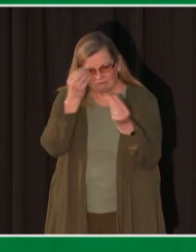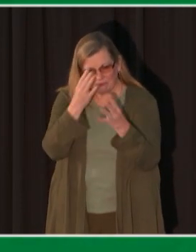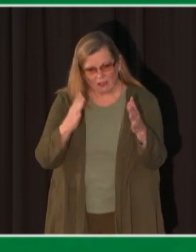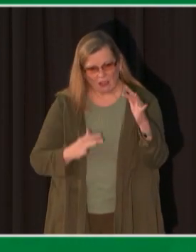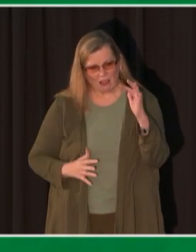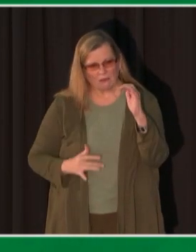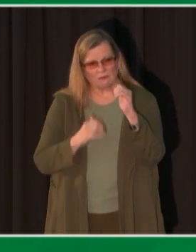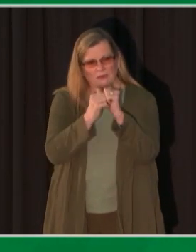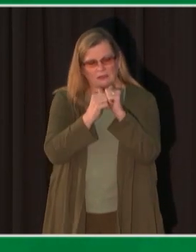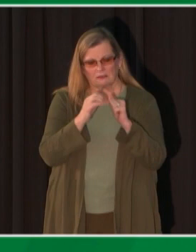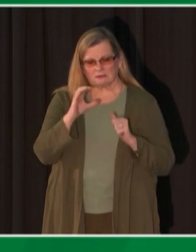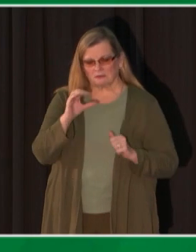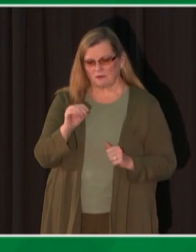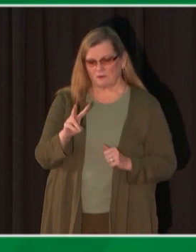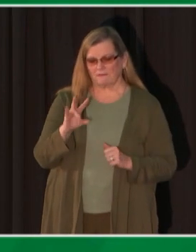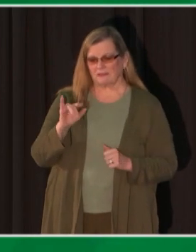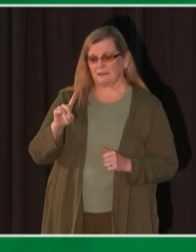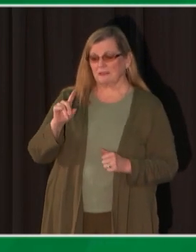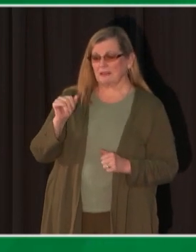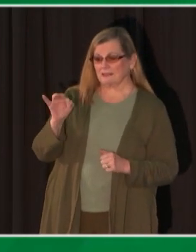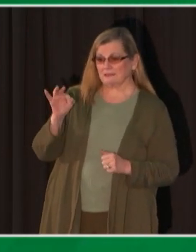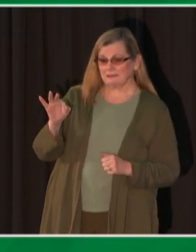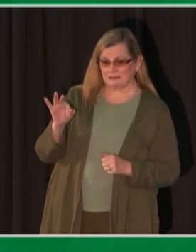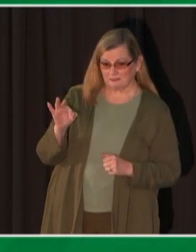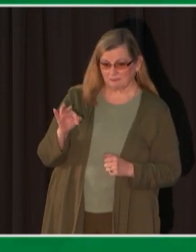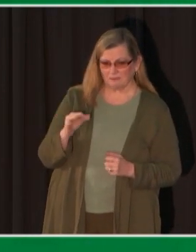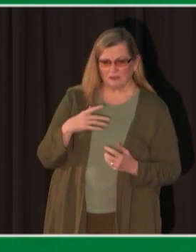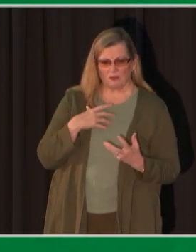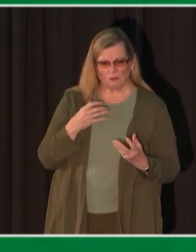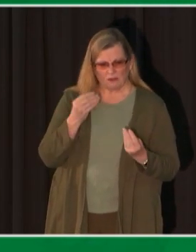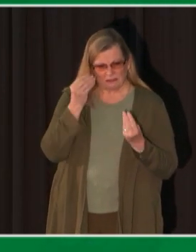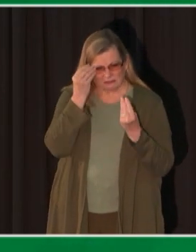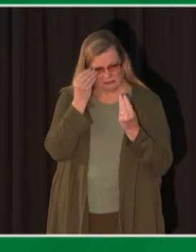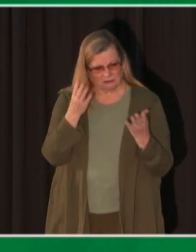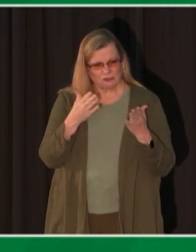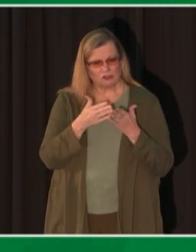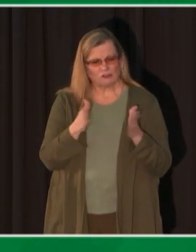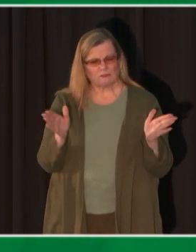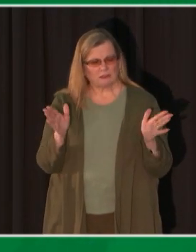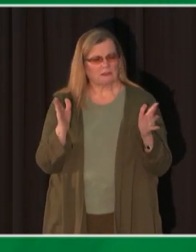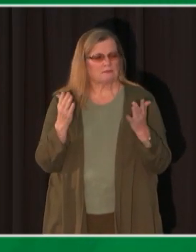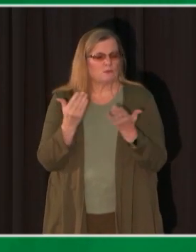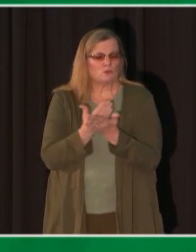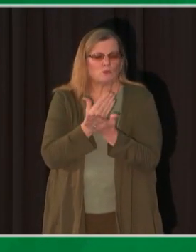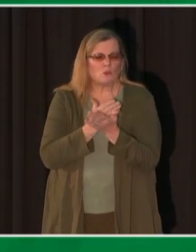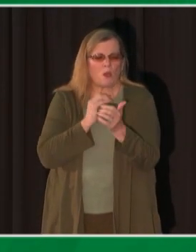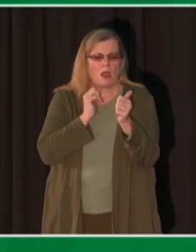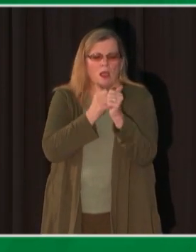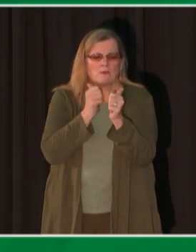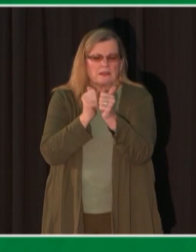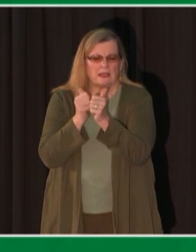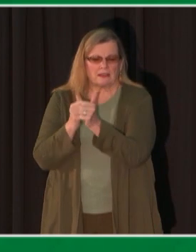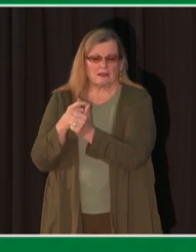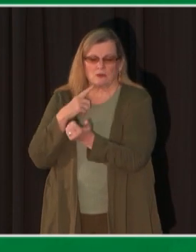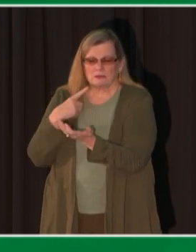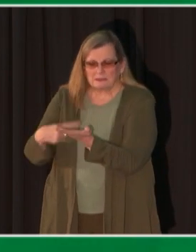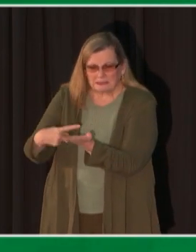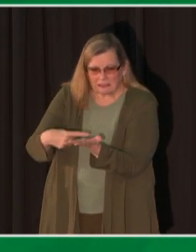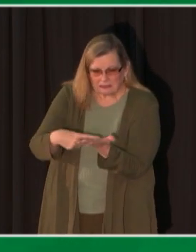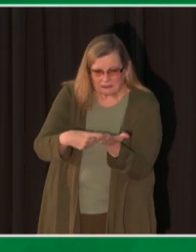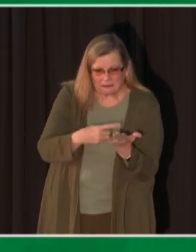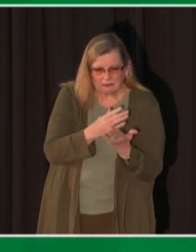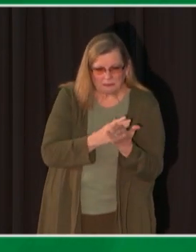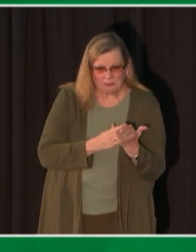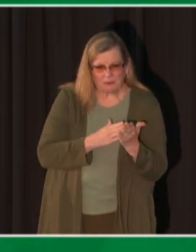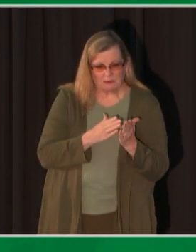will share some general updates and then we will talk specifically about public education in schools